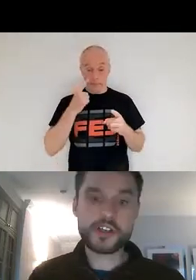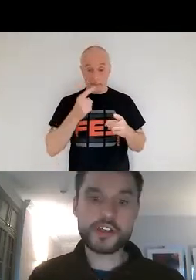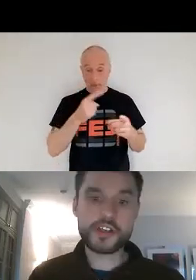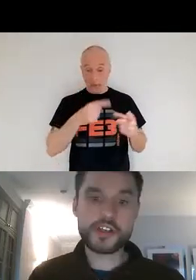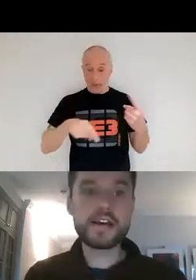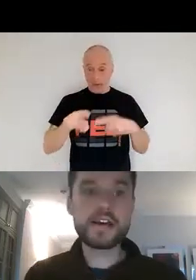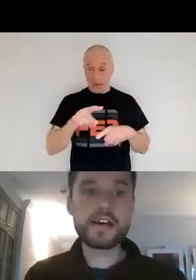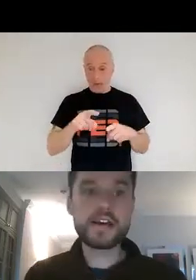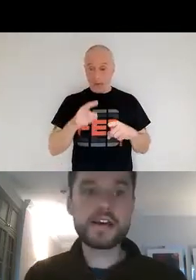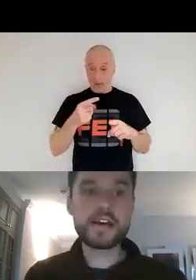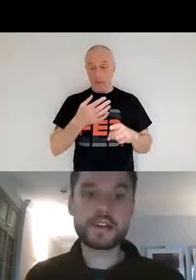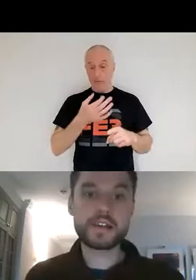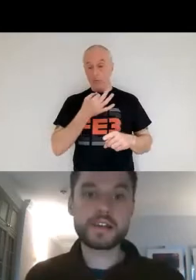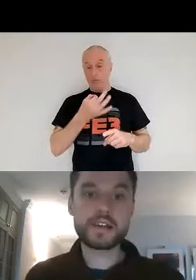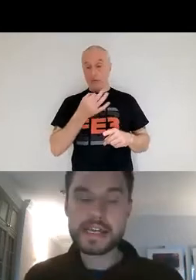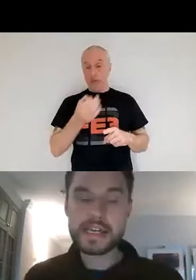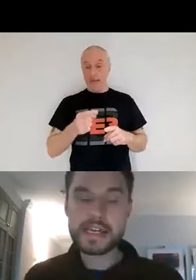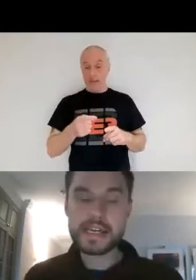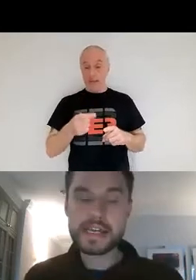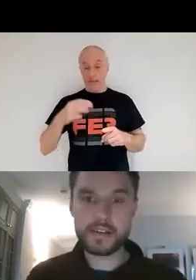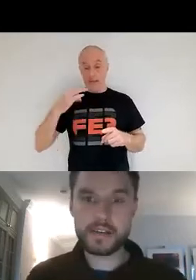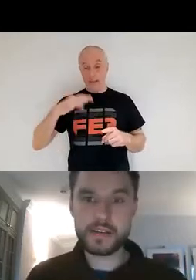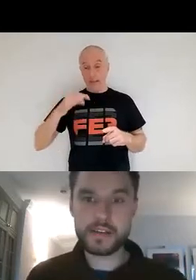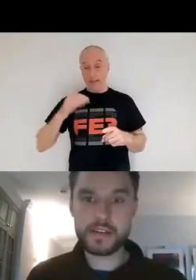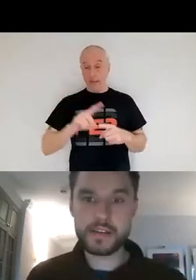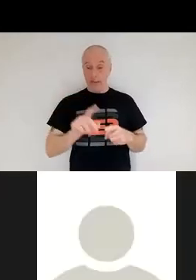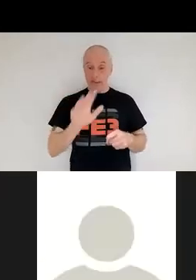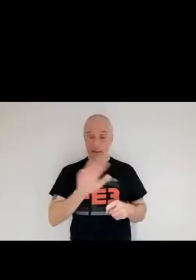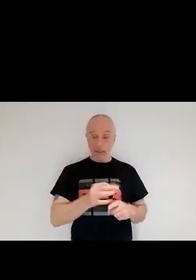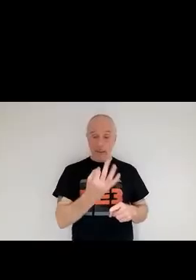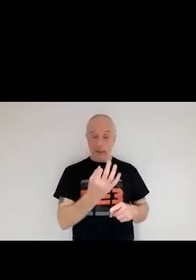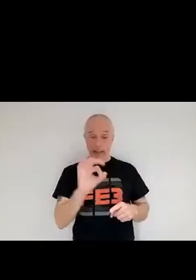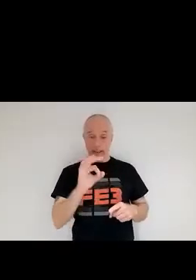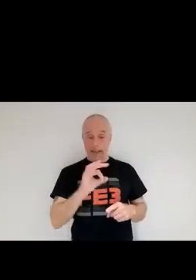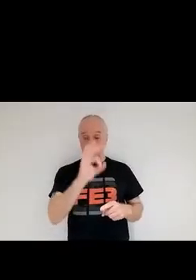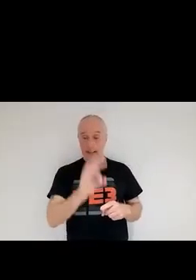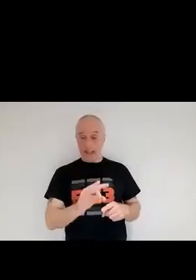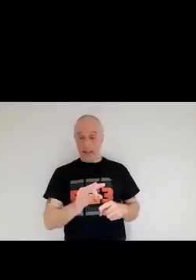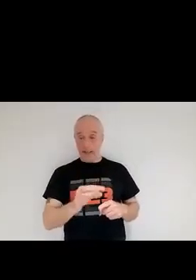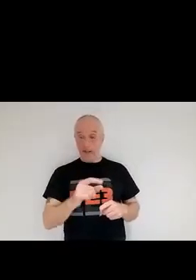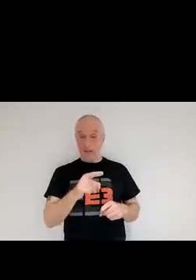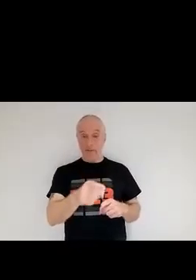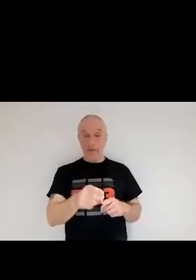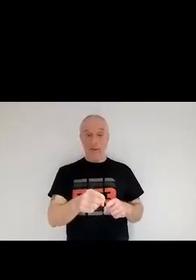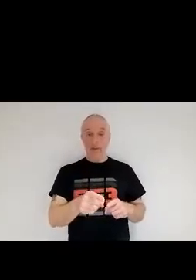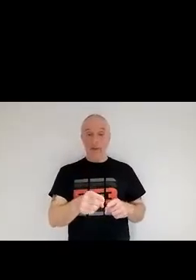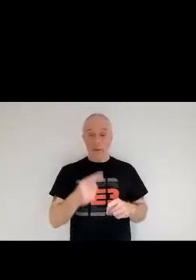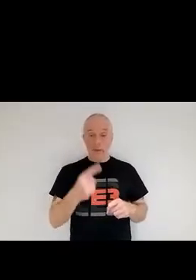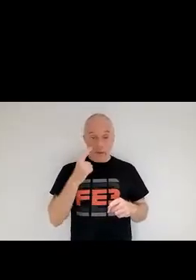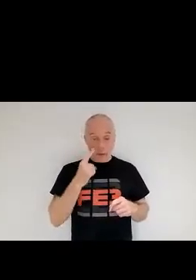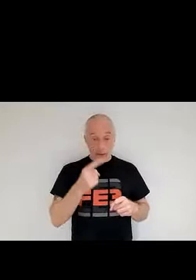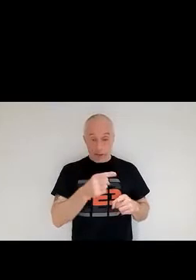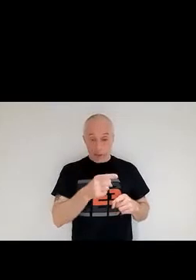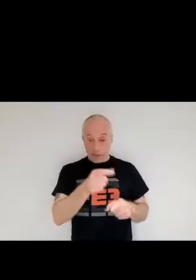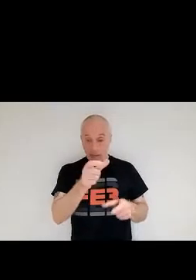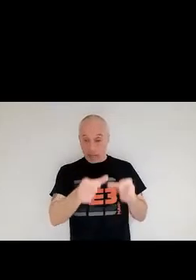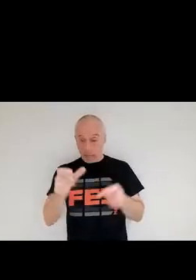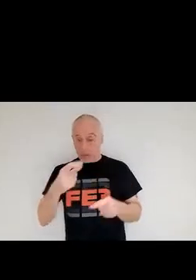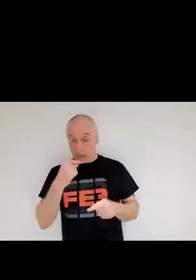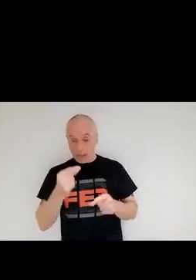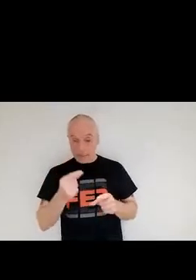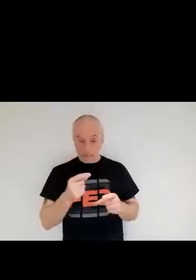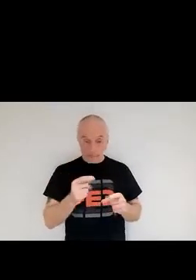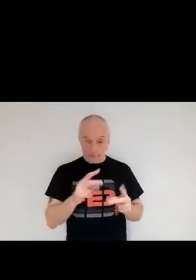Risk benefit, because around 80% of the risk that domestic consumers will see from their use of